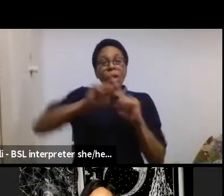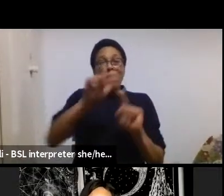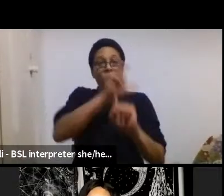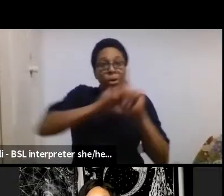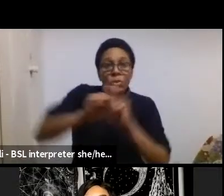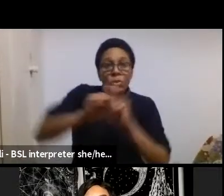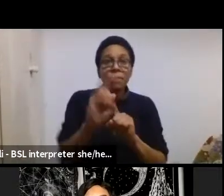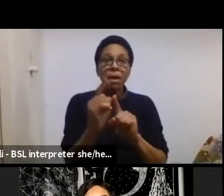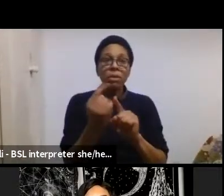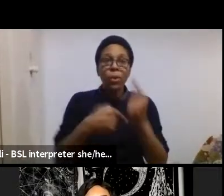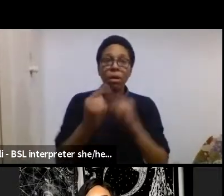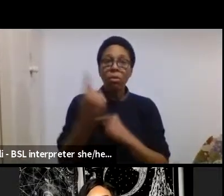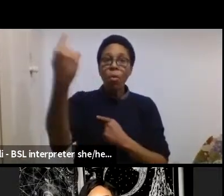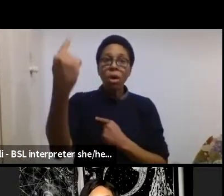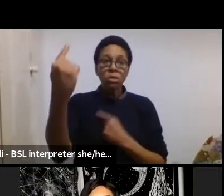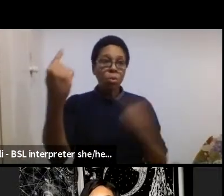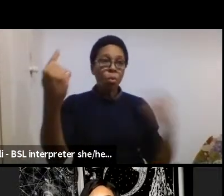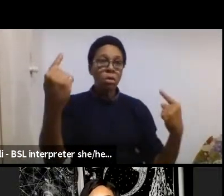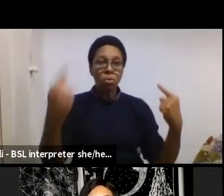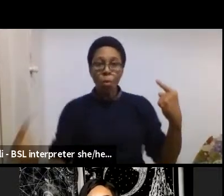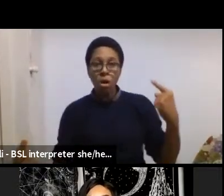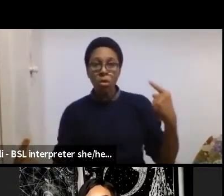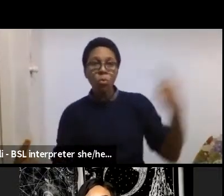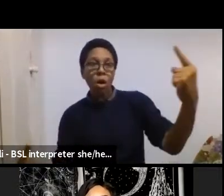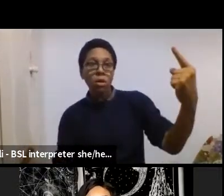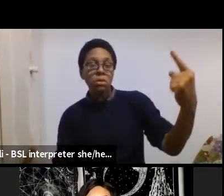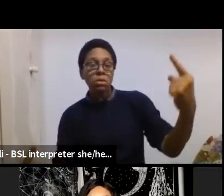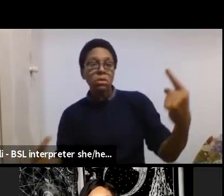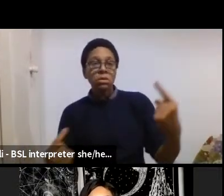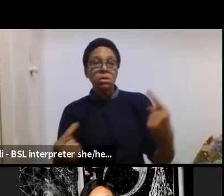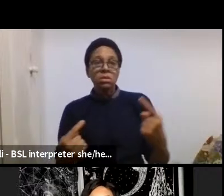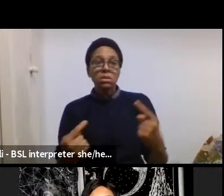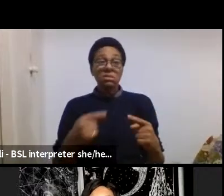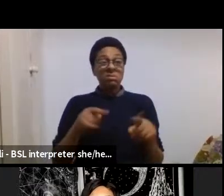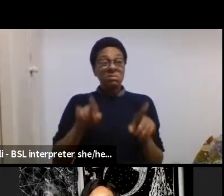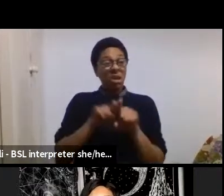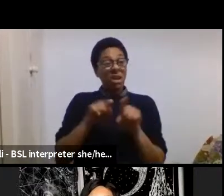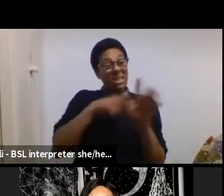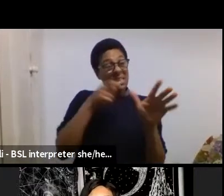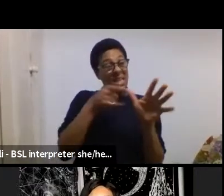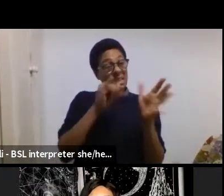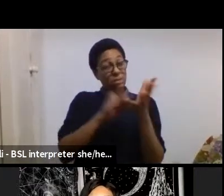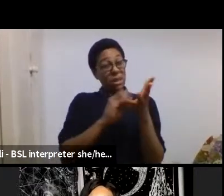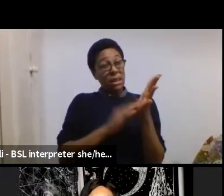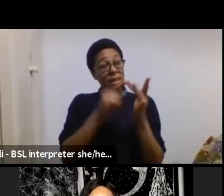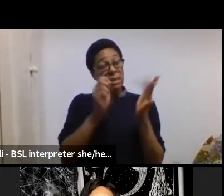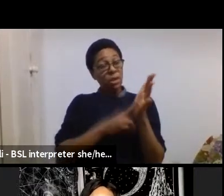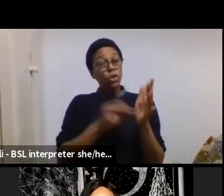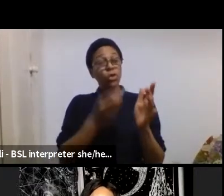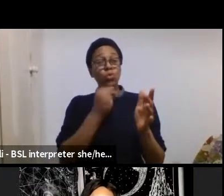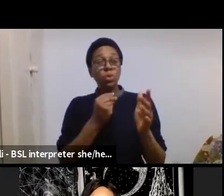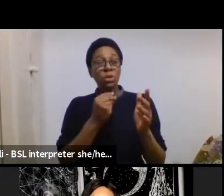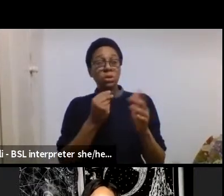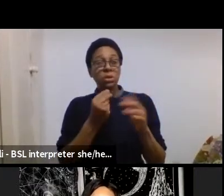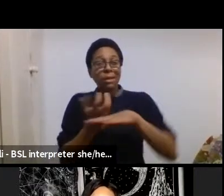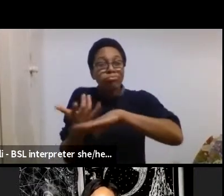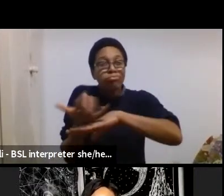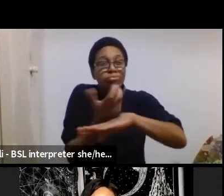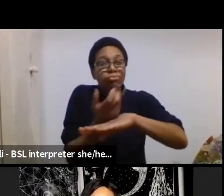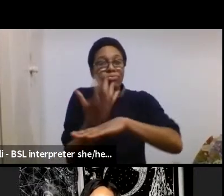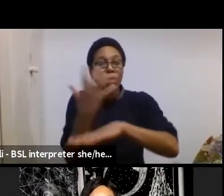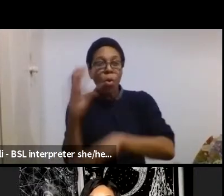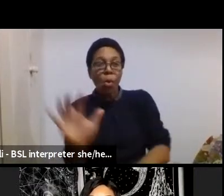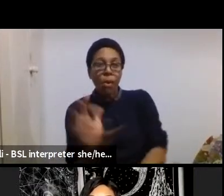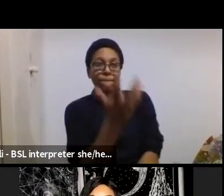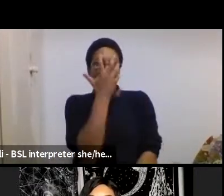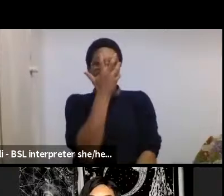with an avatar online. You know, it's not the easiest thing in the world to do. So the more representation, the more we talk about it, the more we hold panels like this,